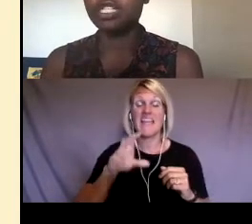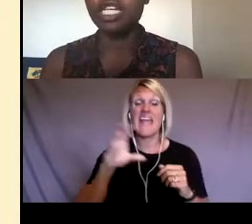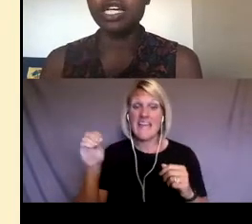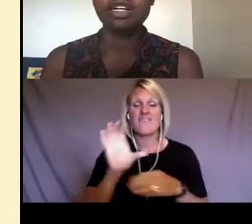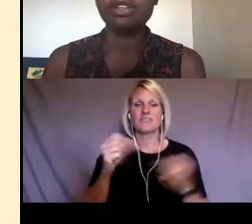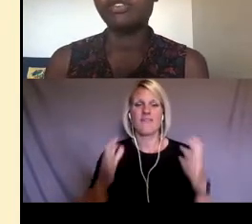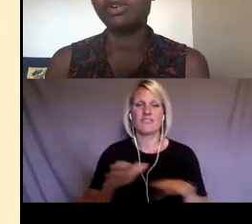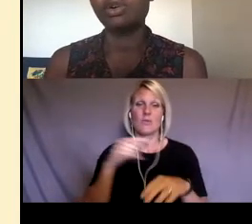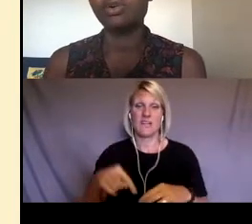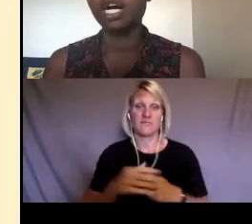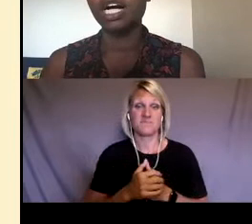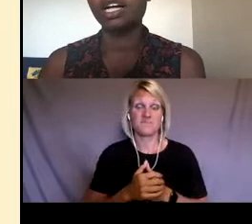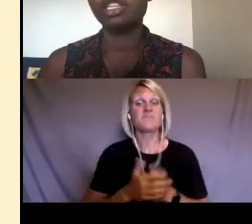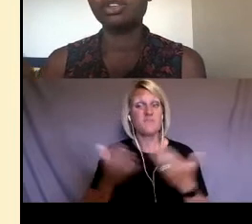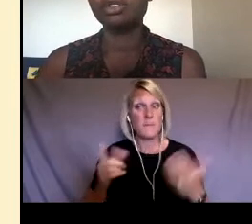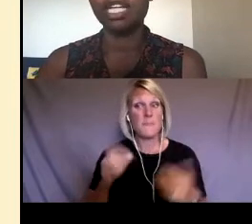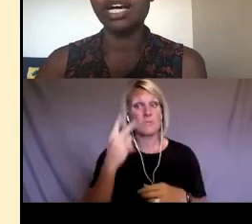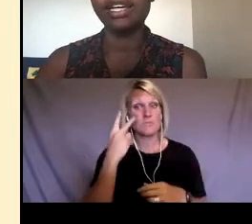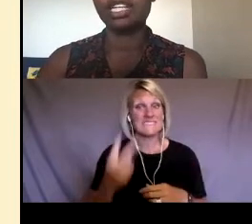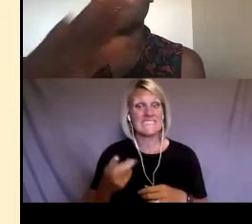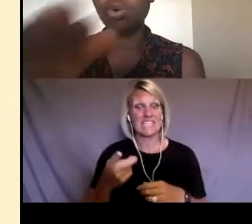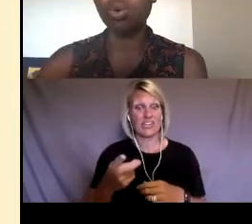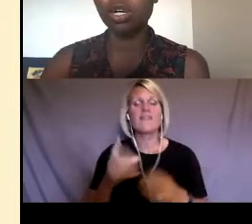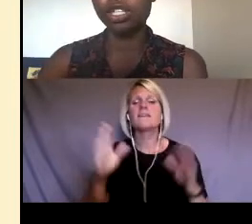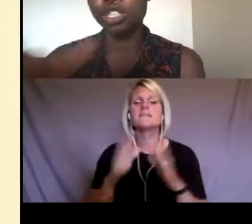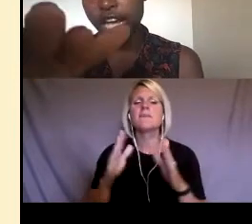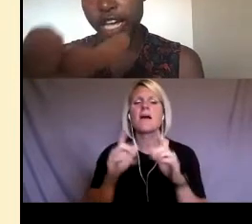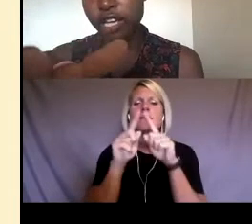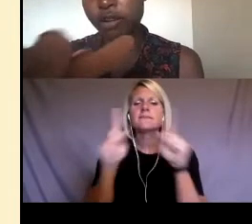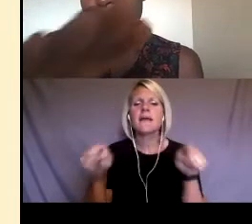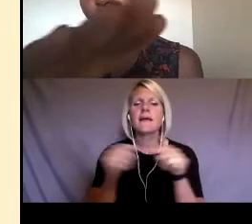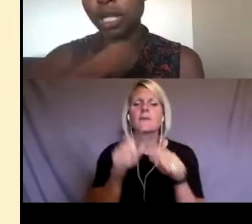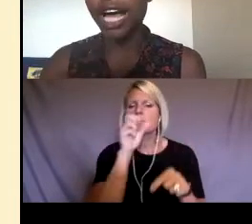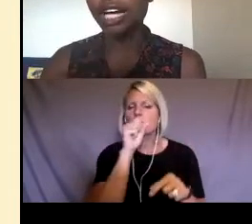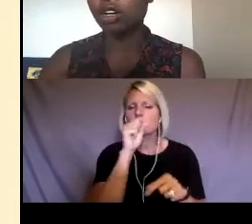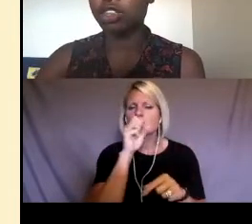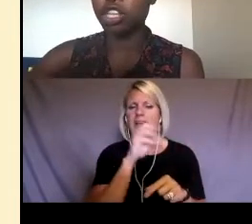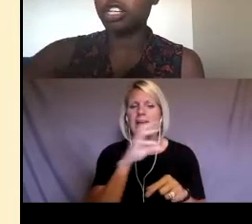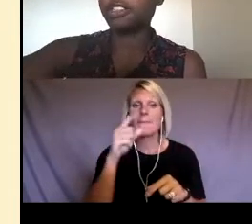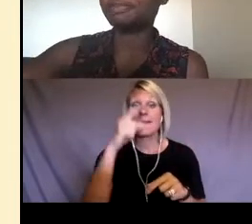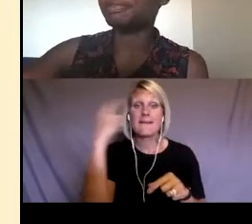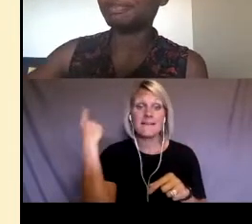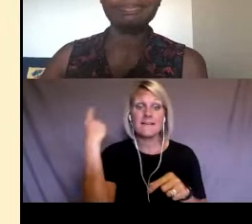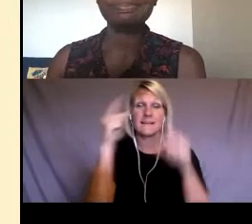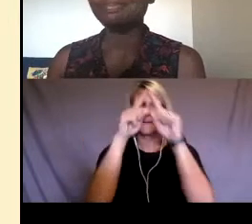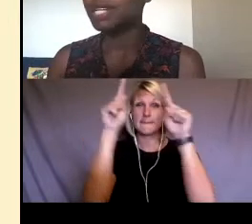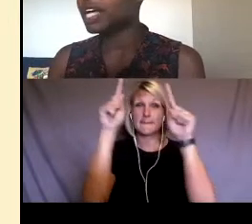if you see here in the photo, the little signs that are orange and black, the